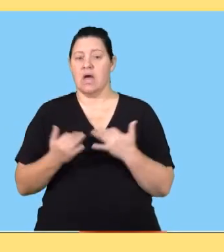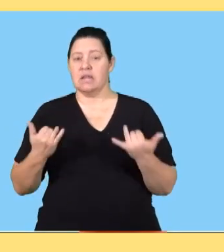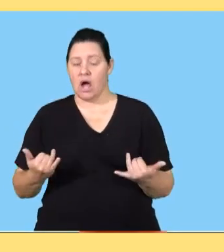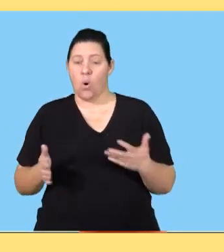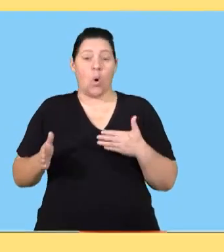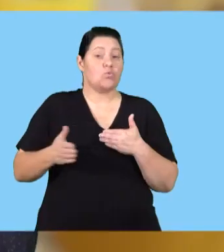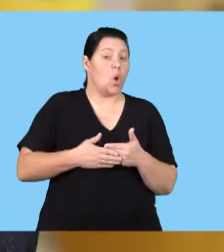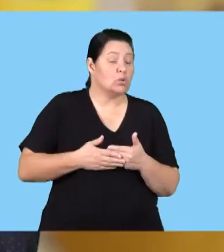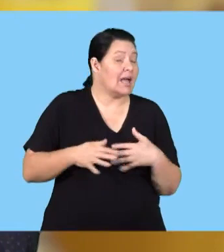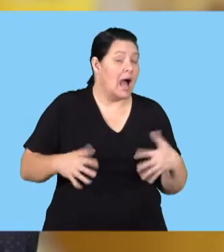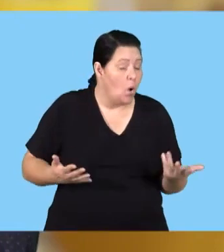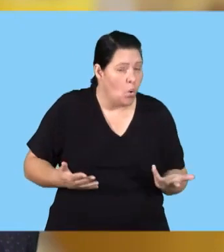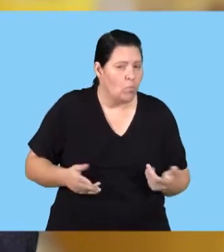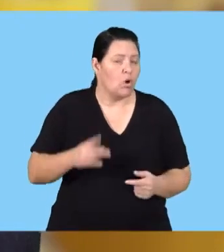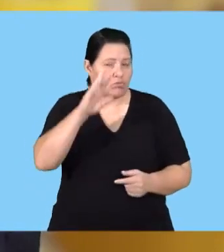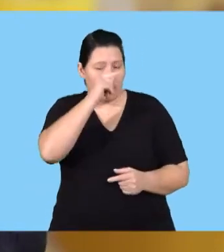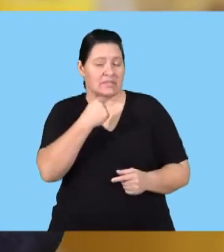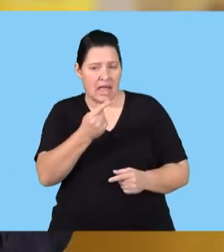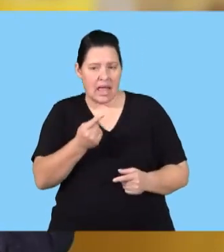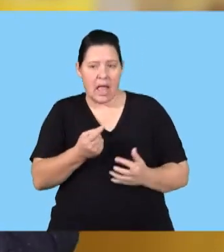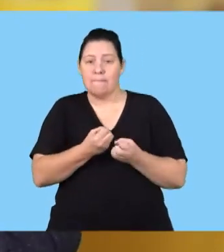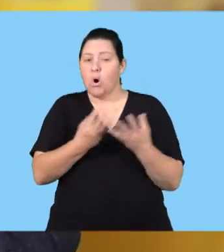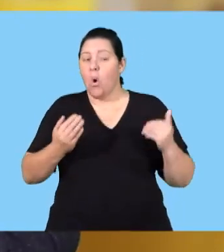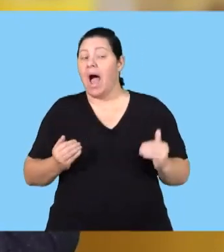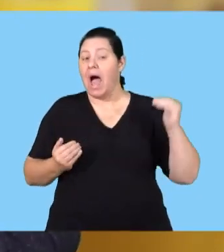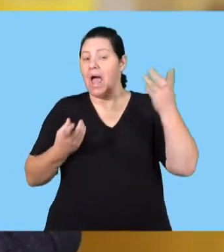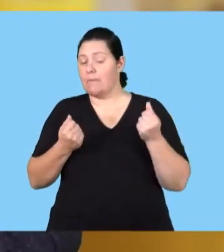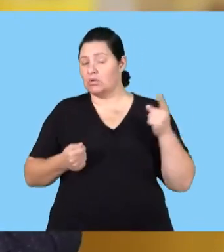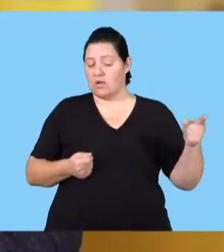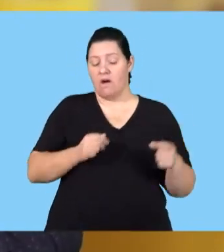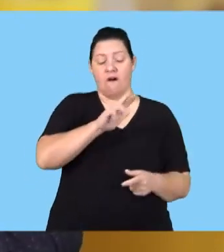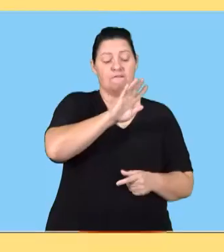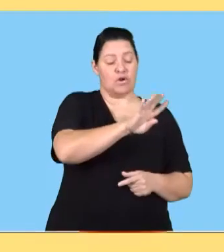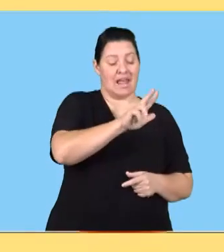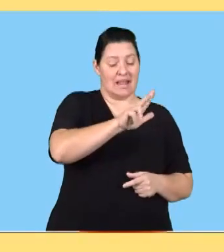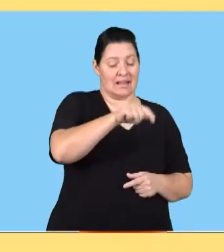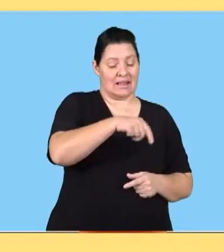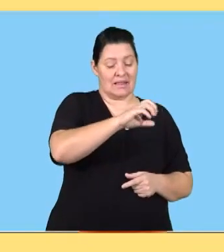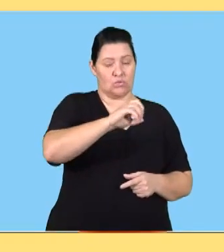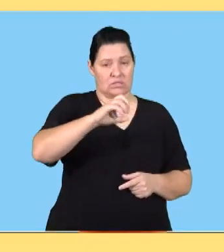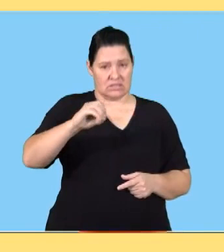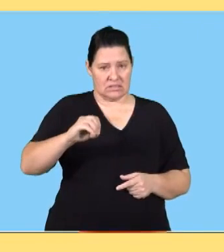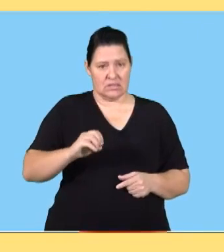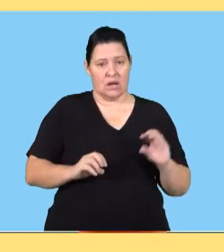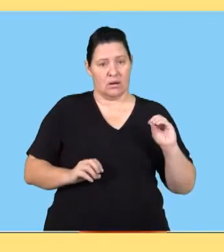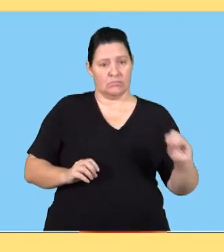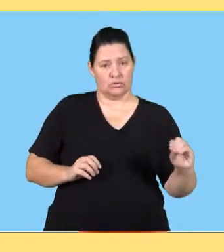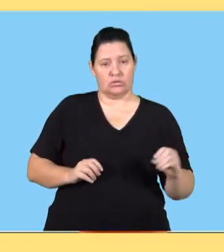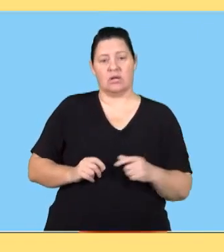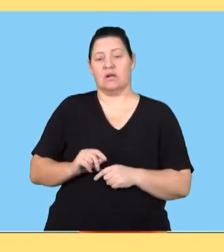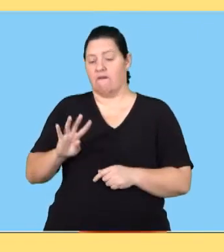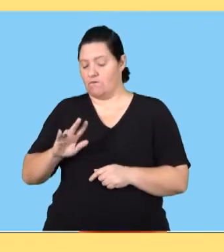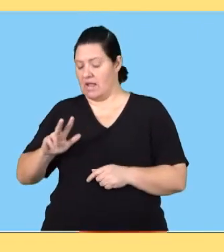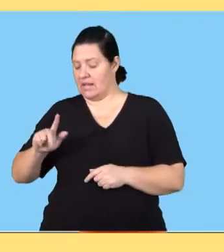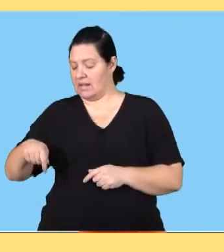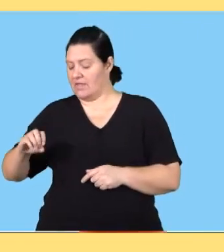Now, how do we close off a ledger account? Remember what I said, the side with the highest amount, 48. So I'm going to have my 48 here,